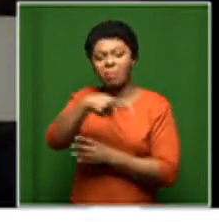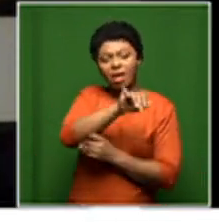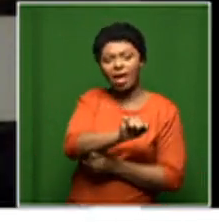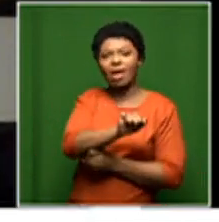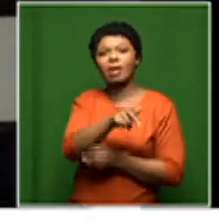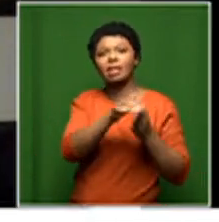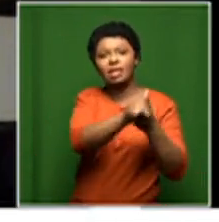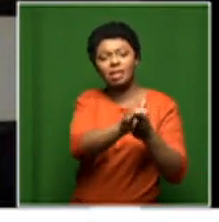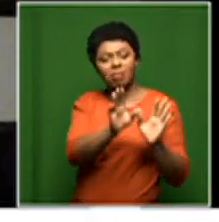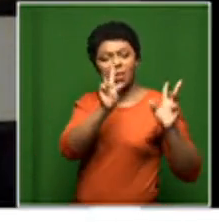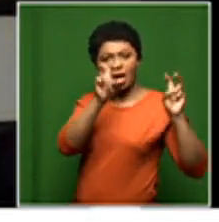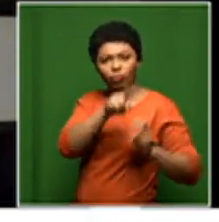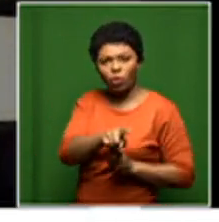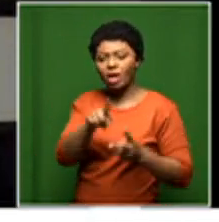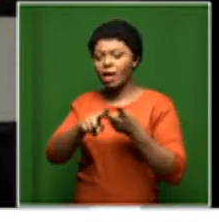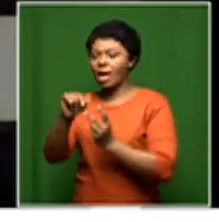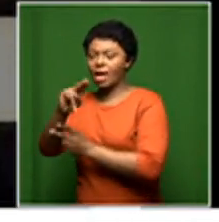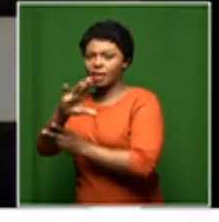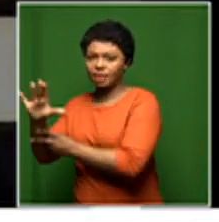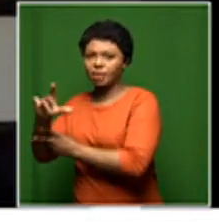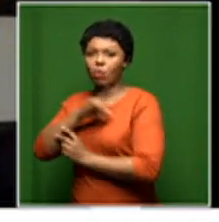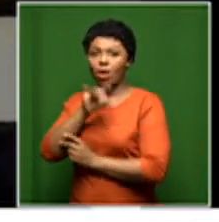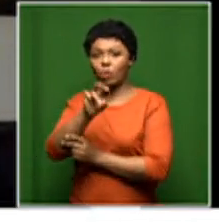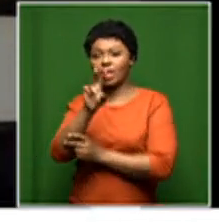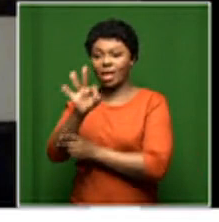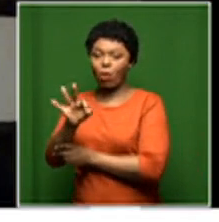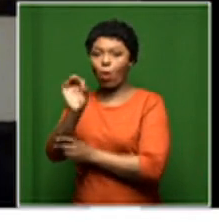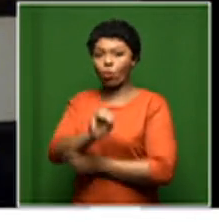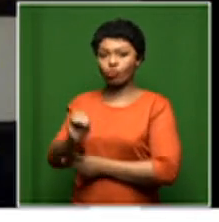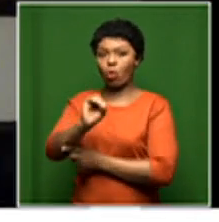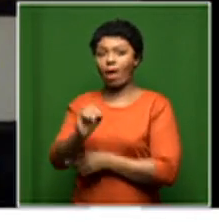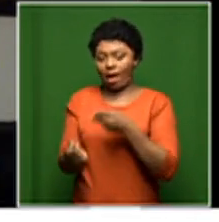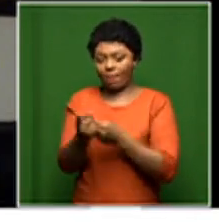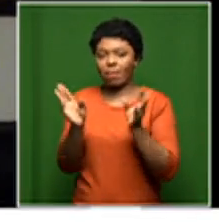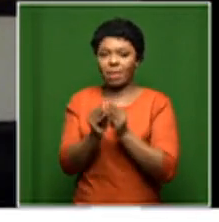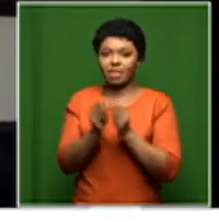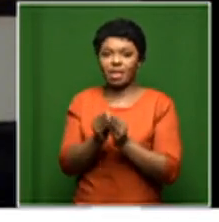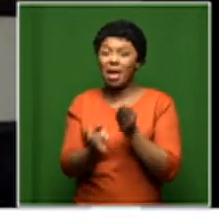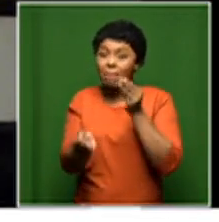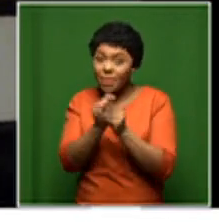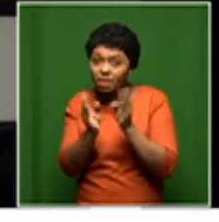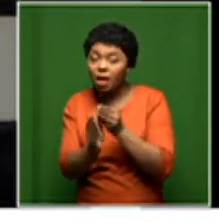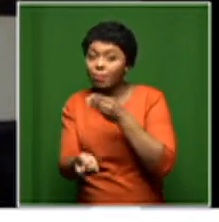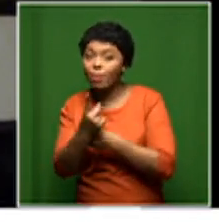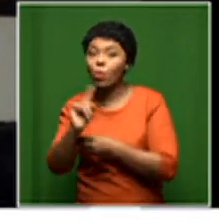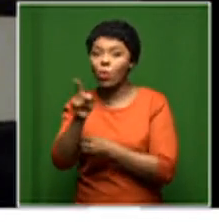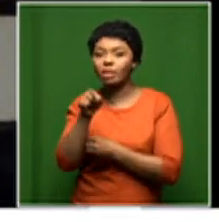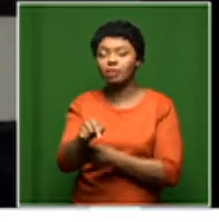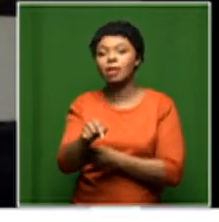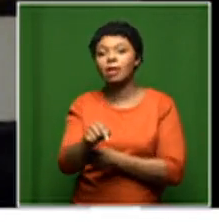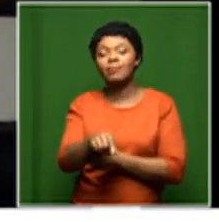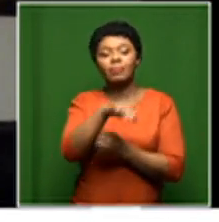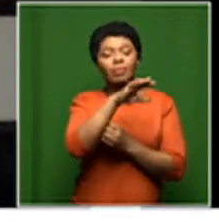met with the ANC. This was around the 23rd of October. And in that meeting, the regional